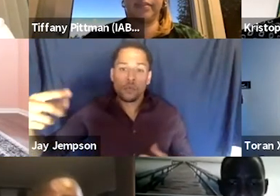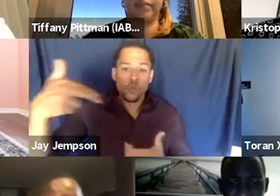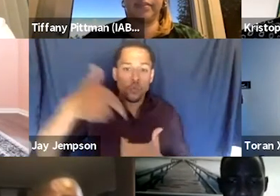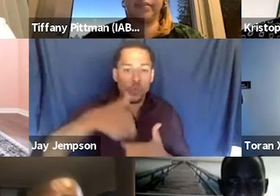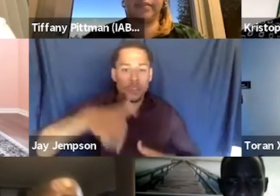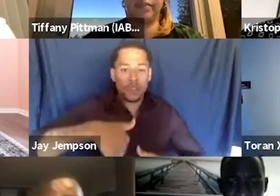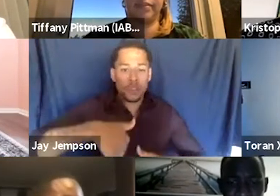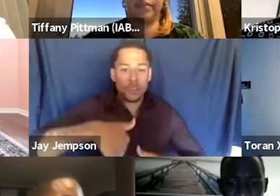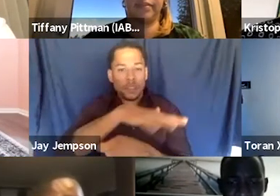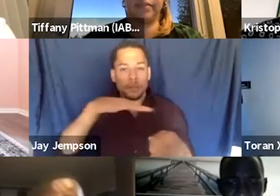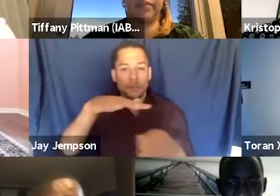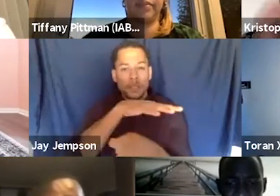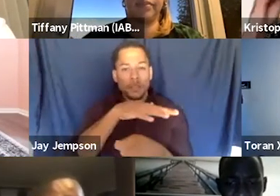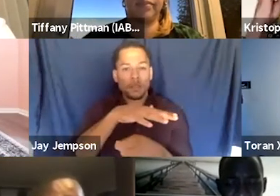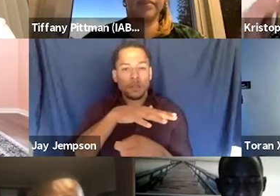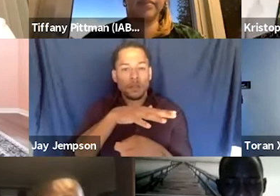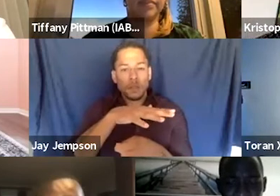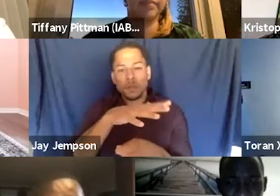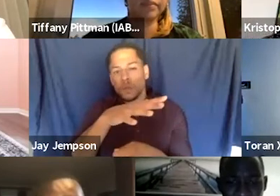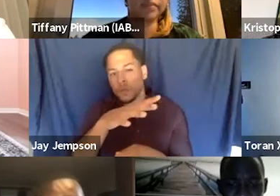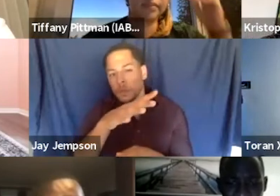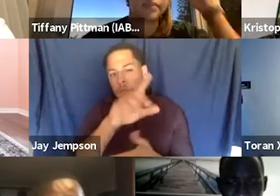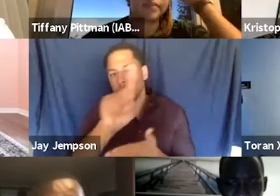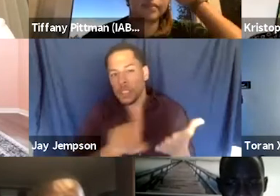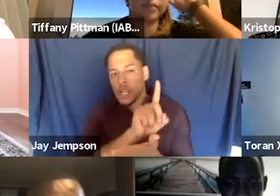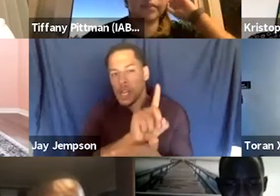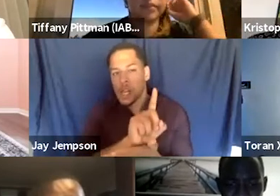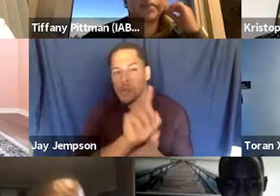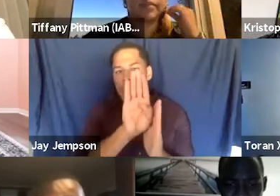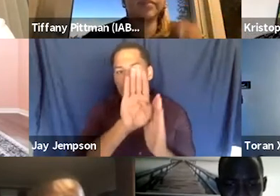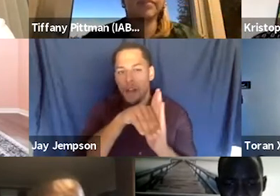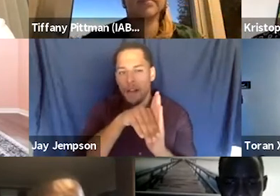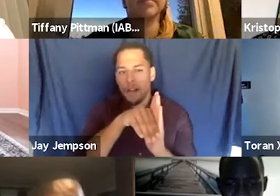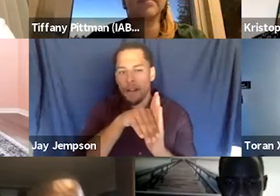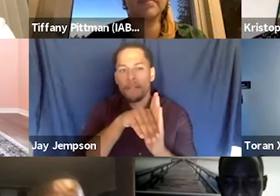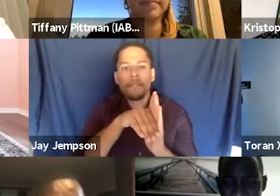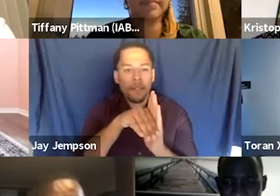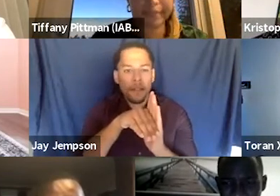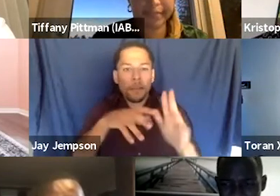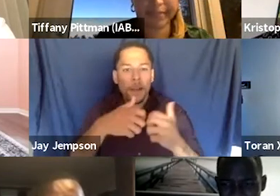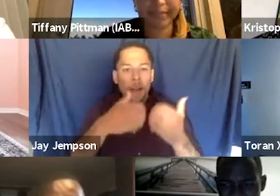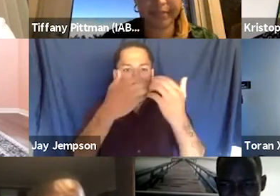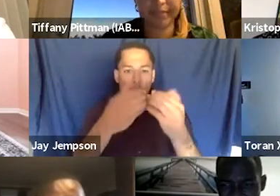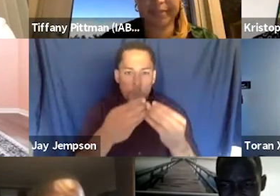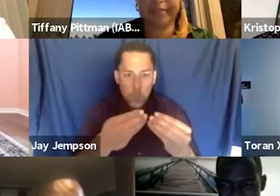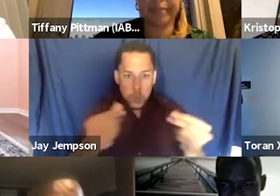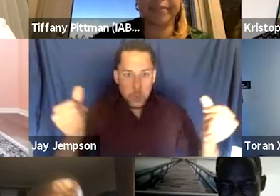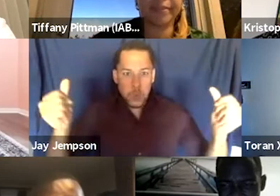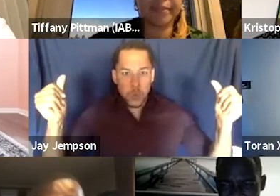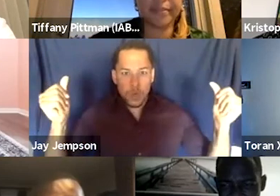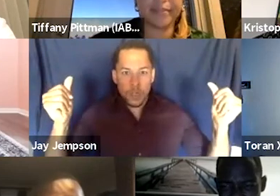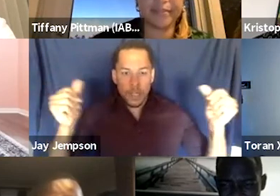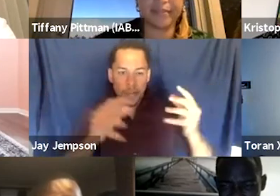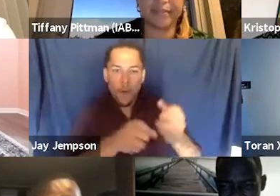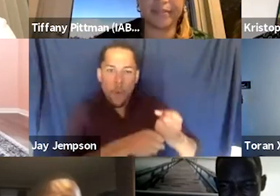minute. And it's just a healing space, just a moment to just rejuvenate and really think about why we're doing the